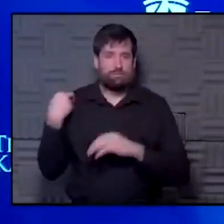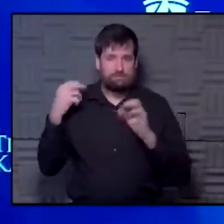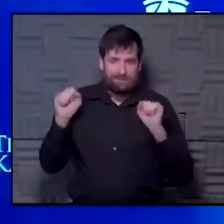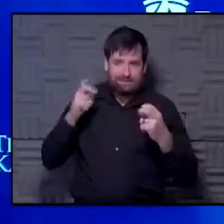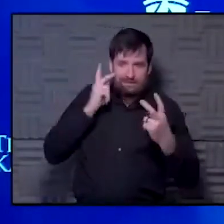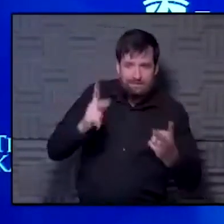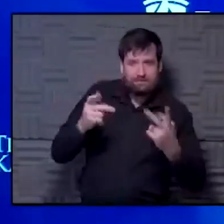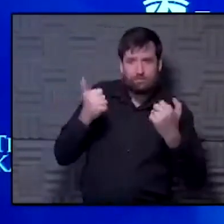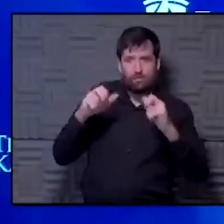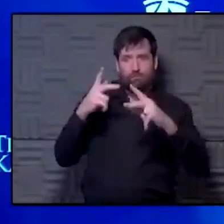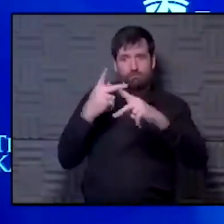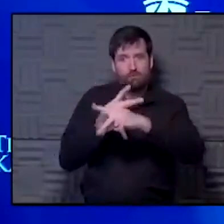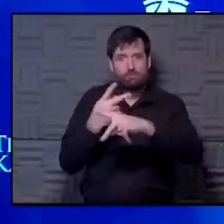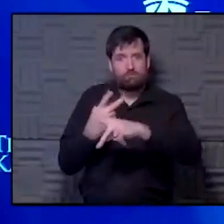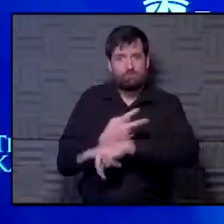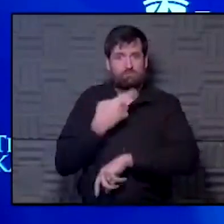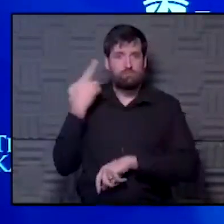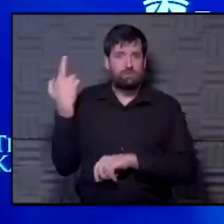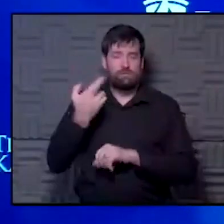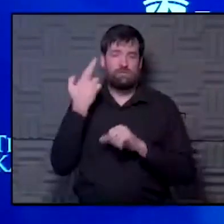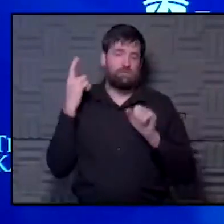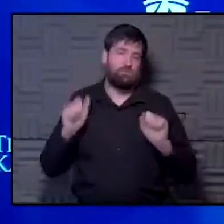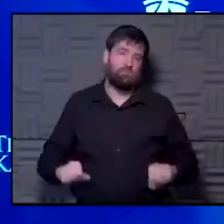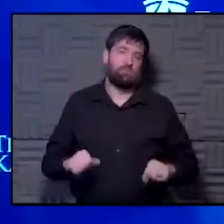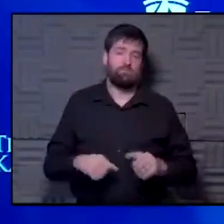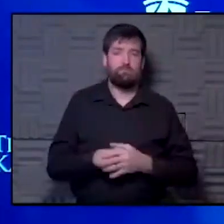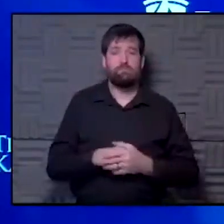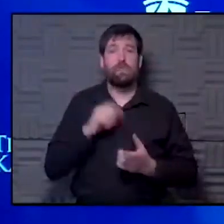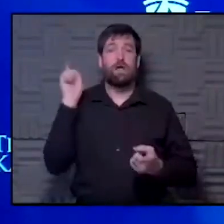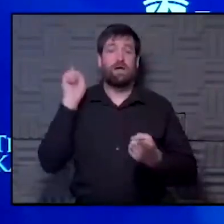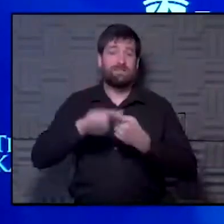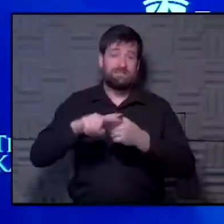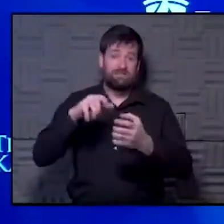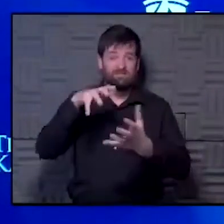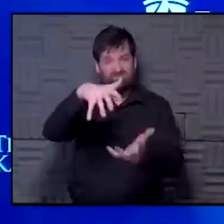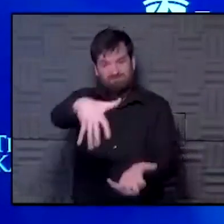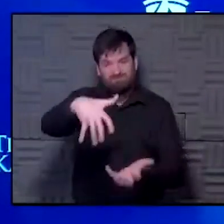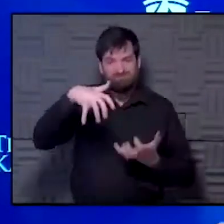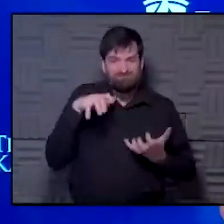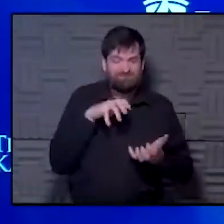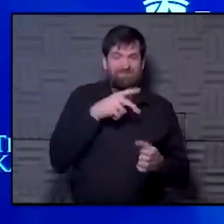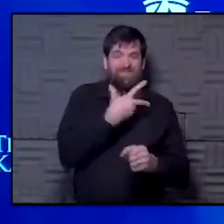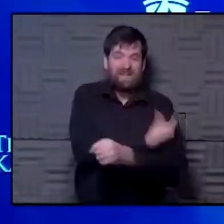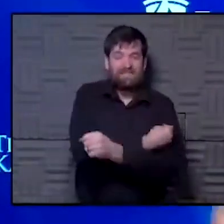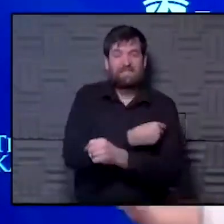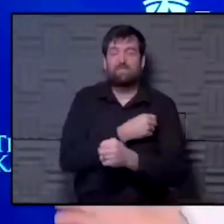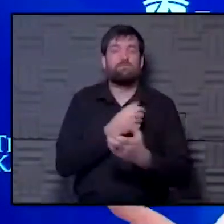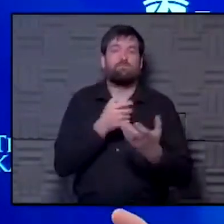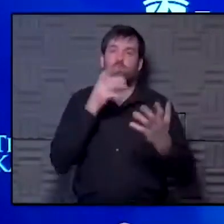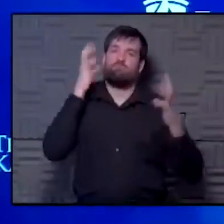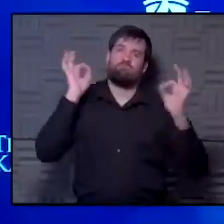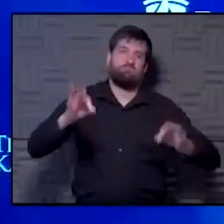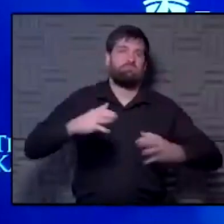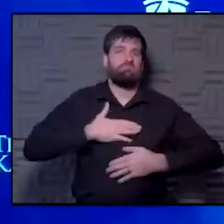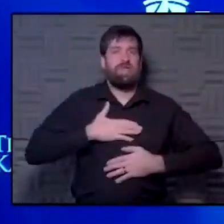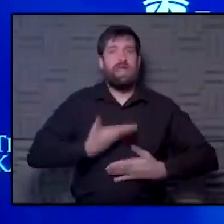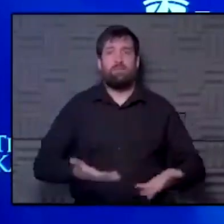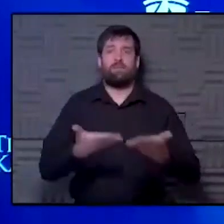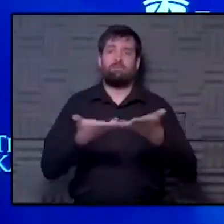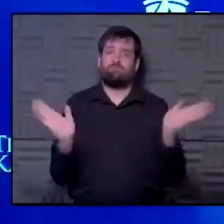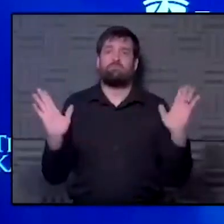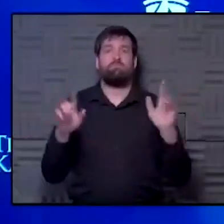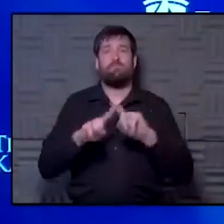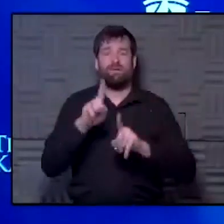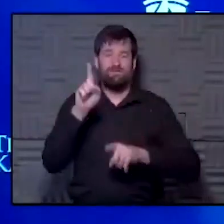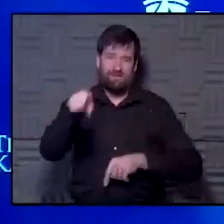try and determine in a reasonable fashion. Until we get so much vaccine, we can just open it up. And once we get enough vaccine, we'll be happy to open it up. We just got to have